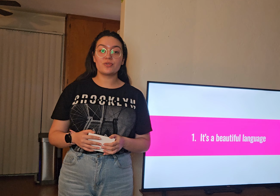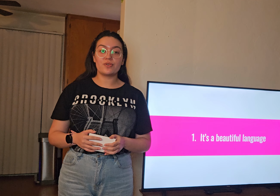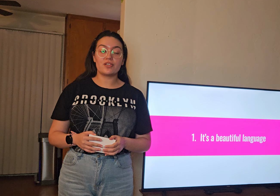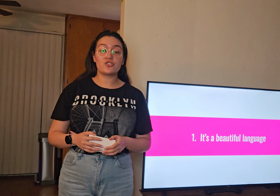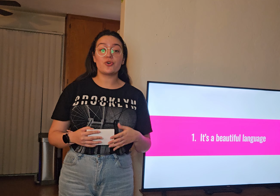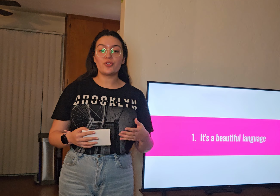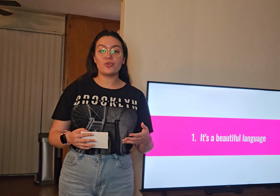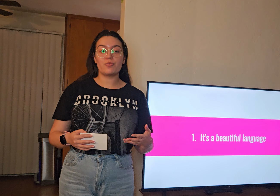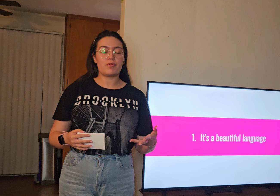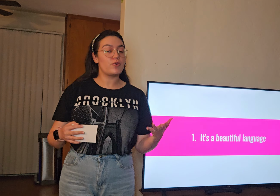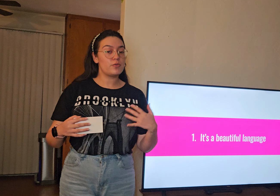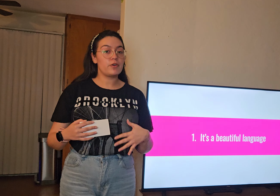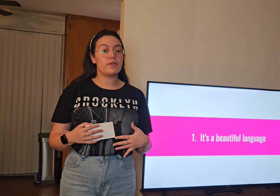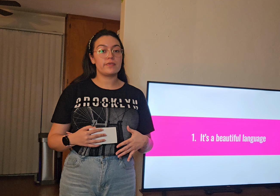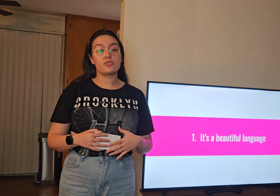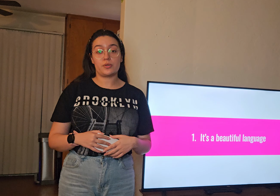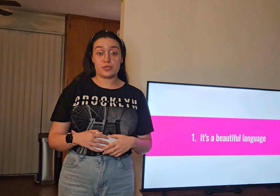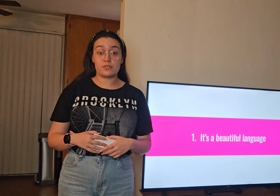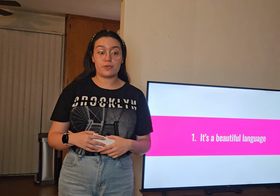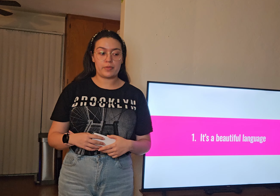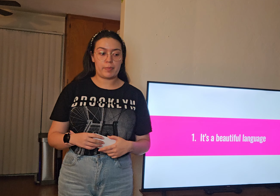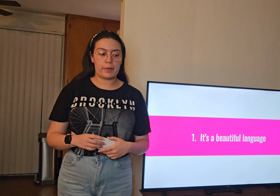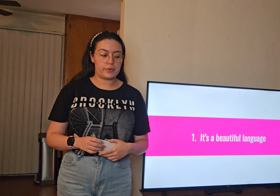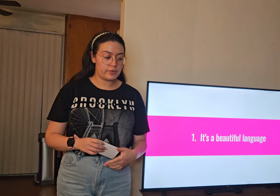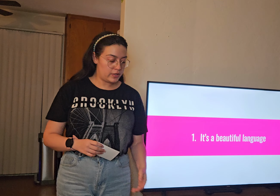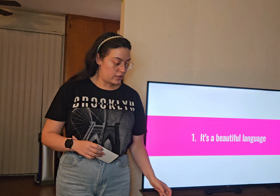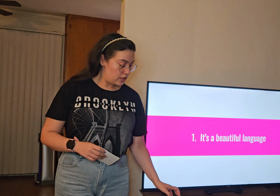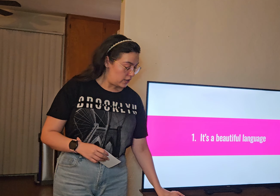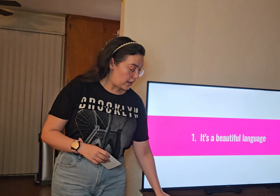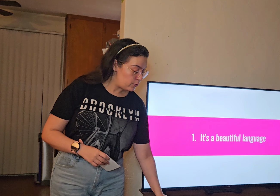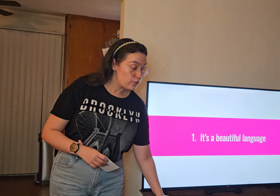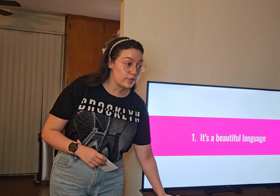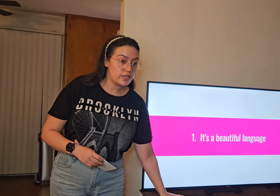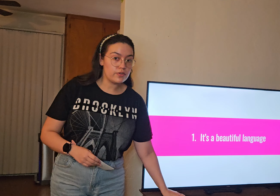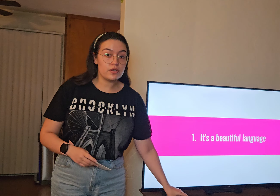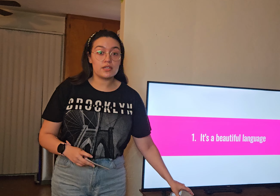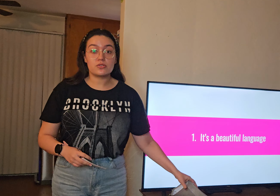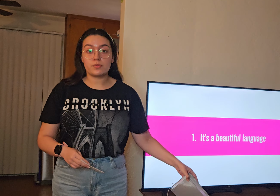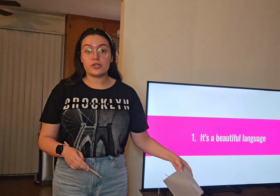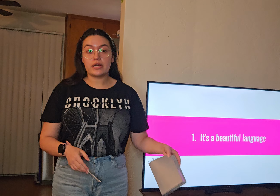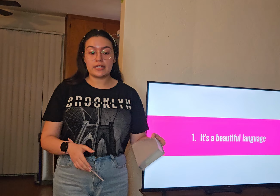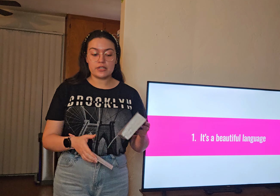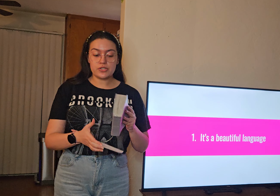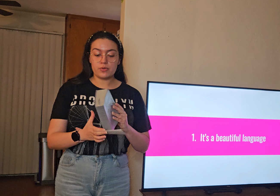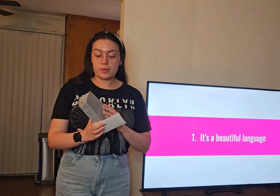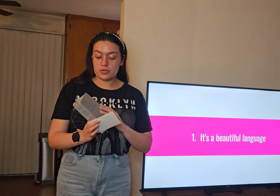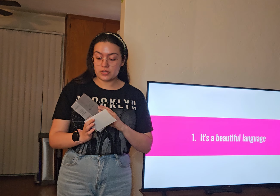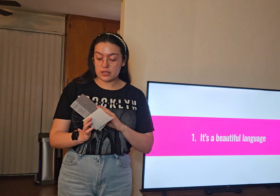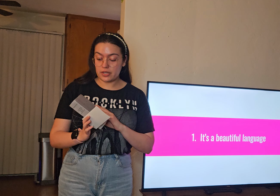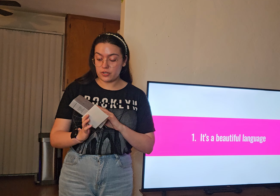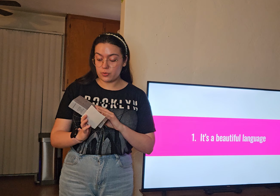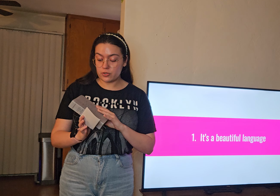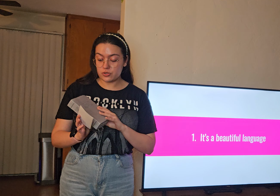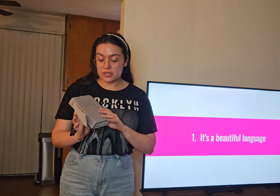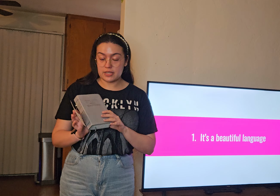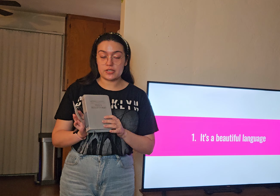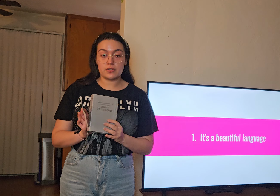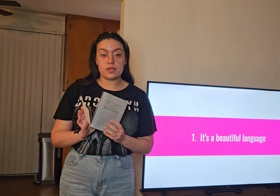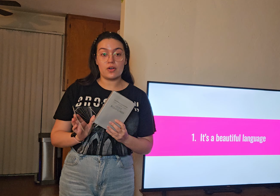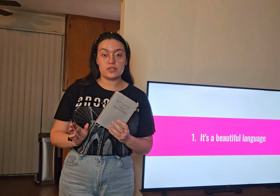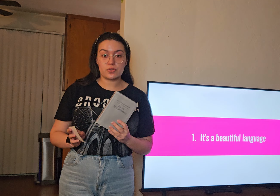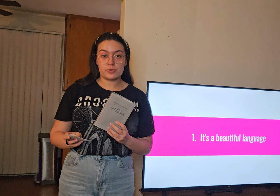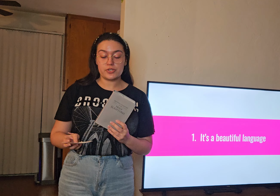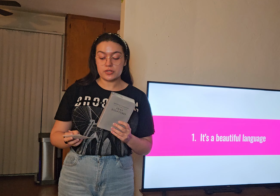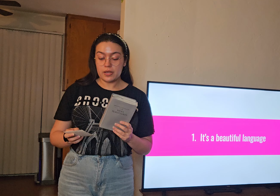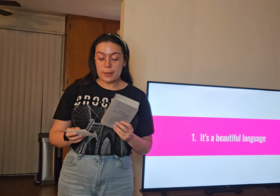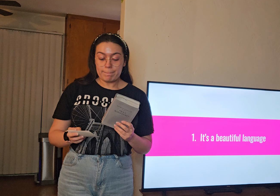like to show you one of my favorite scriptures from the Bible. I will read you the scripture in English. I will be using the New World Translation of